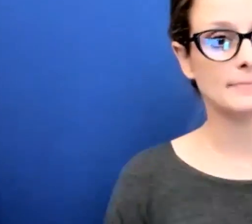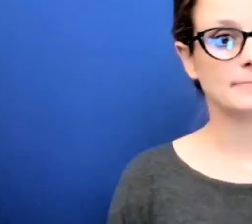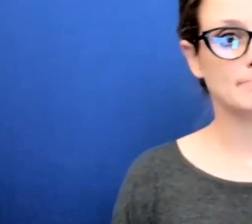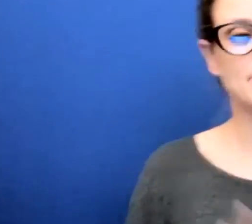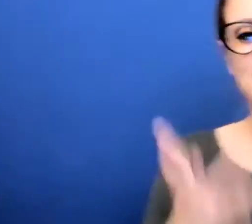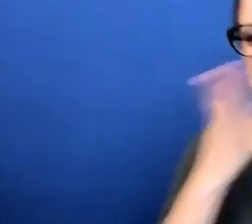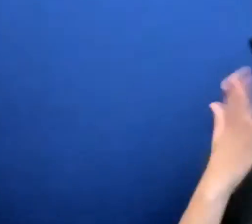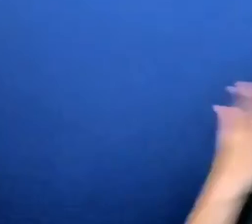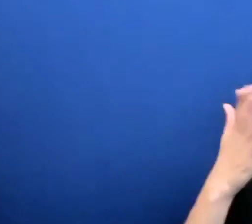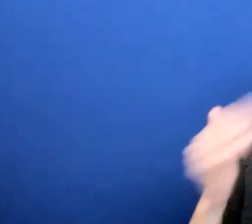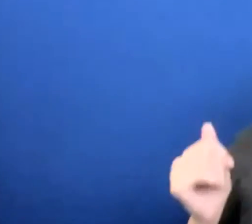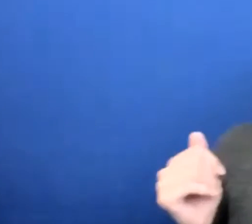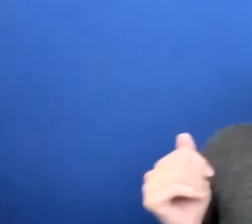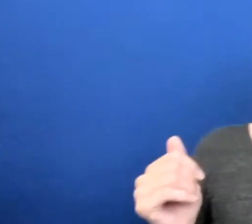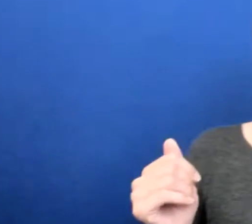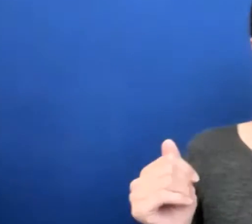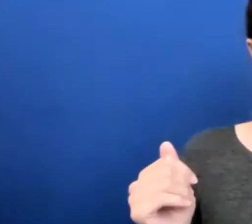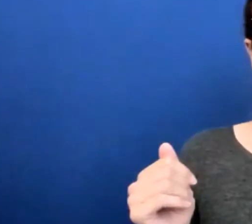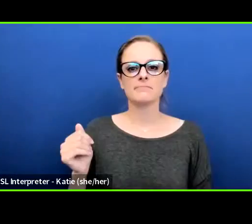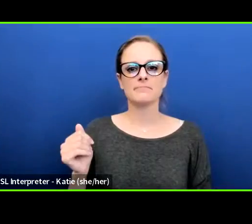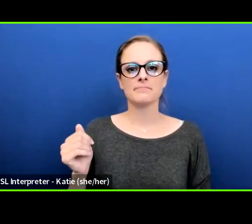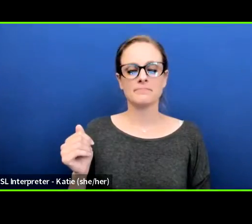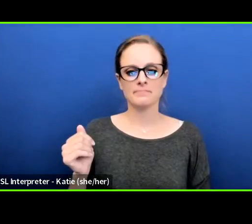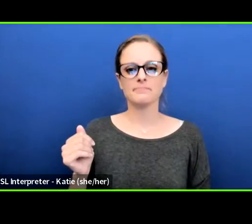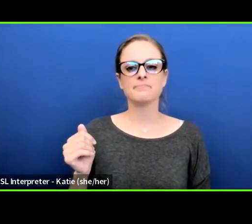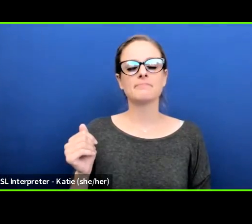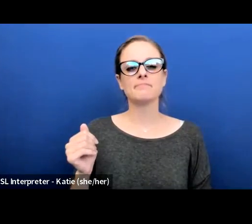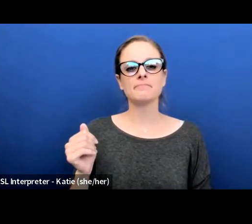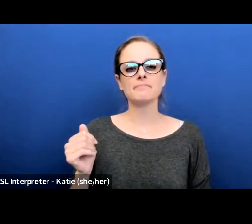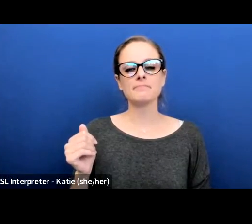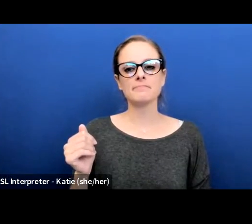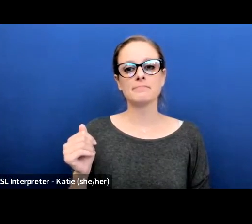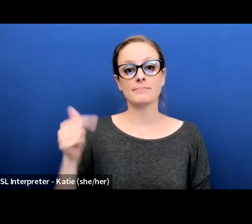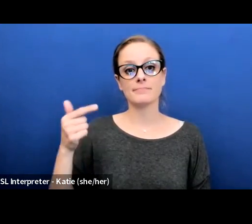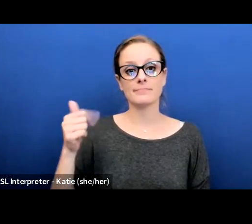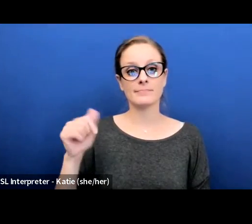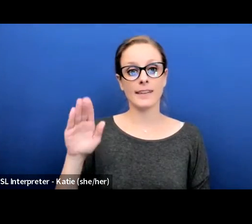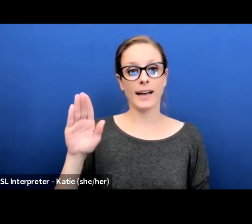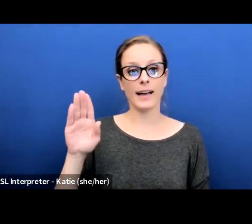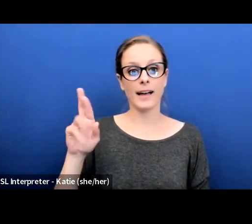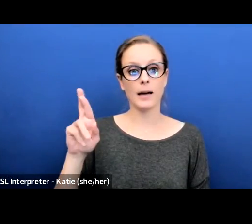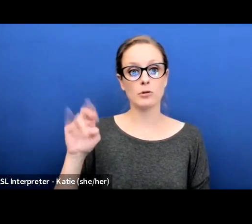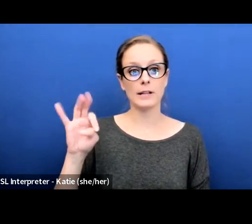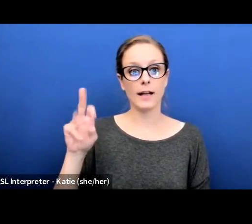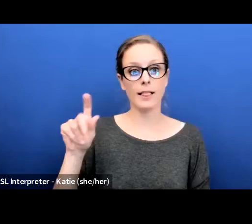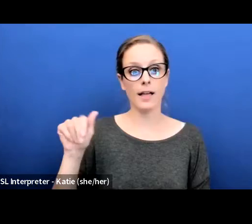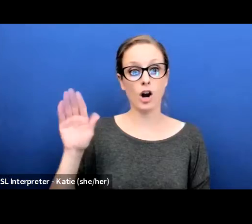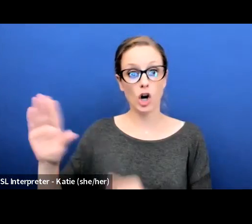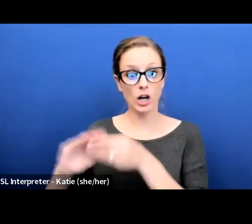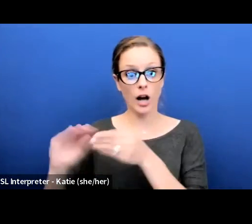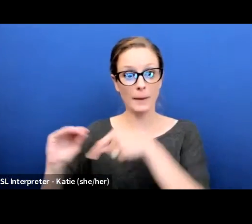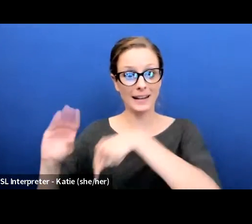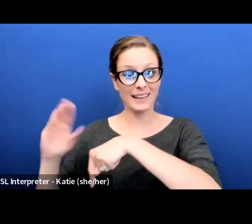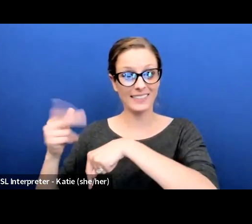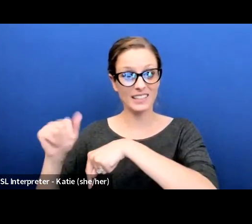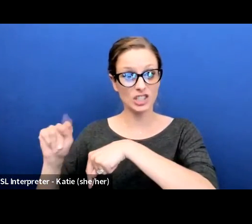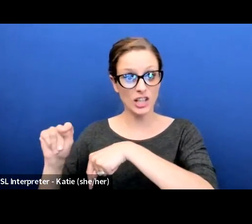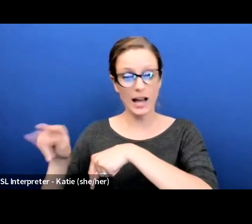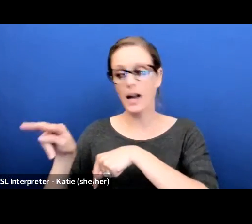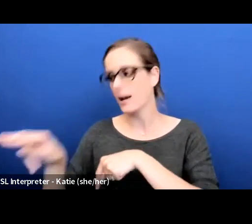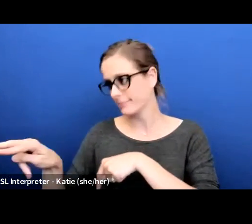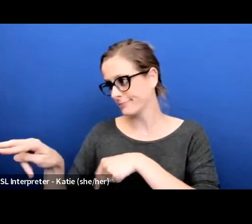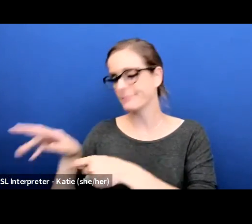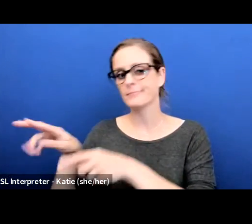you. Yeah, I really was wanting to reference Gabriella's comment in the chat. And it's